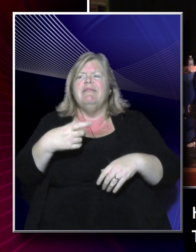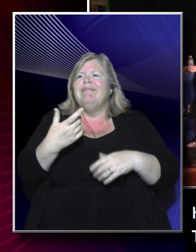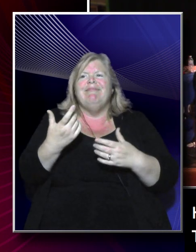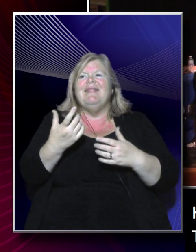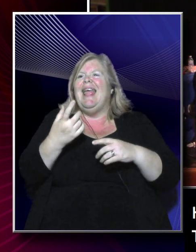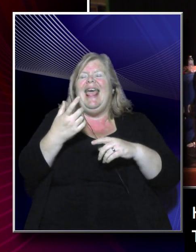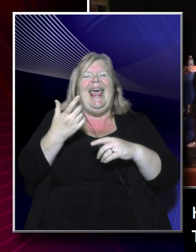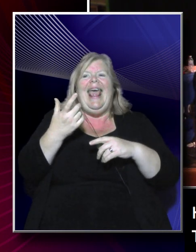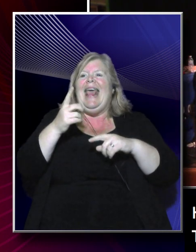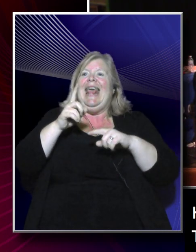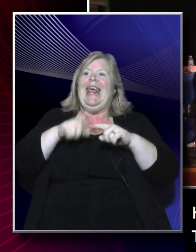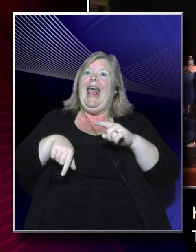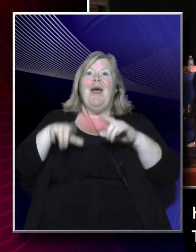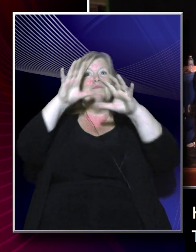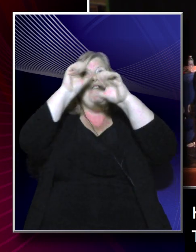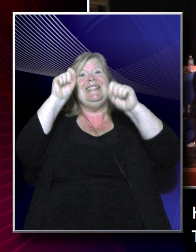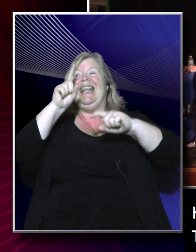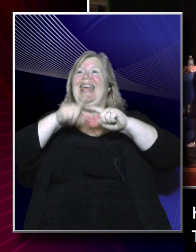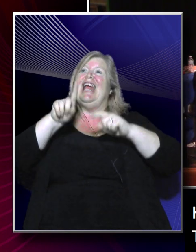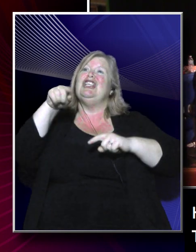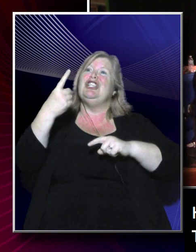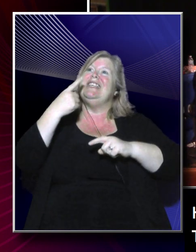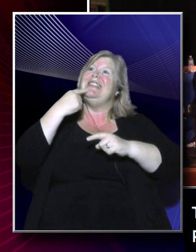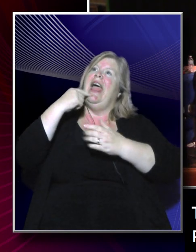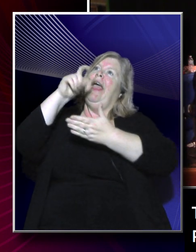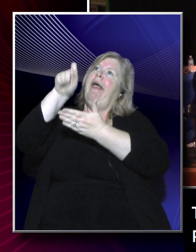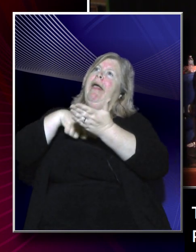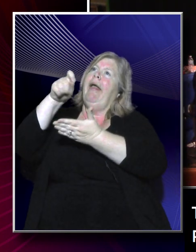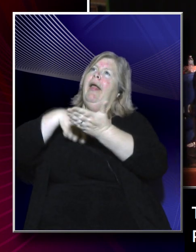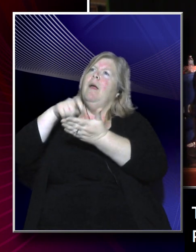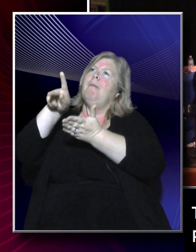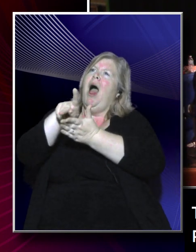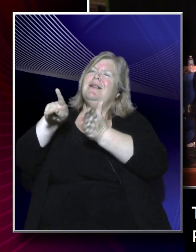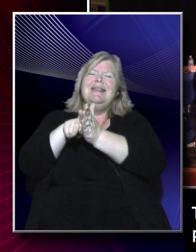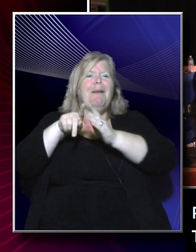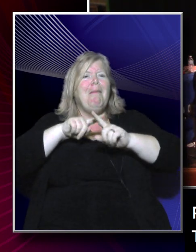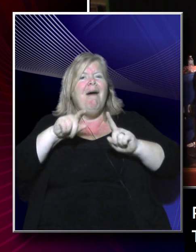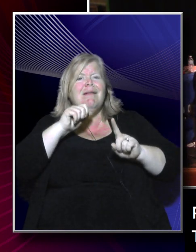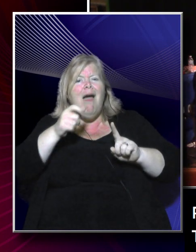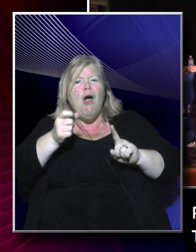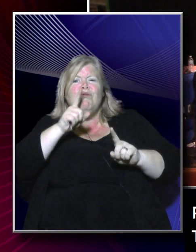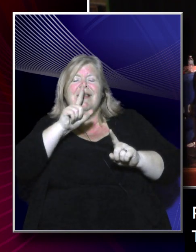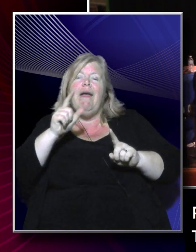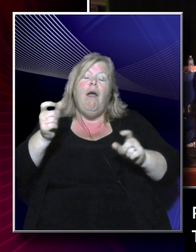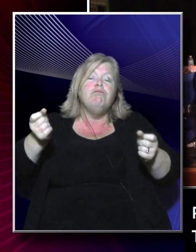to drive policy and not understand what the implications of that policy are.